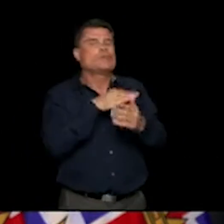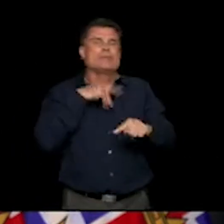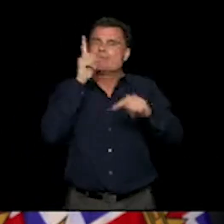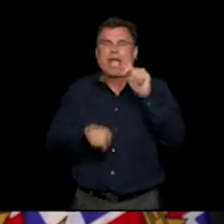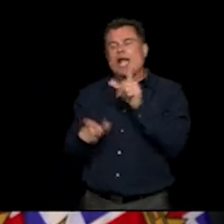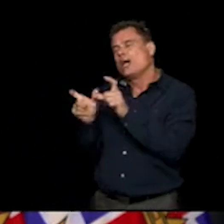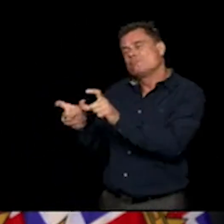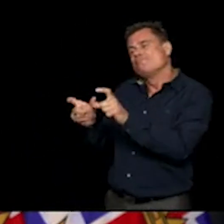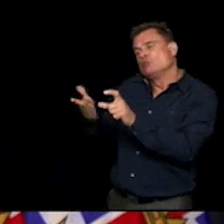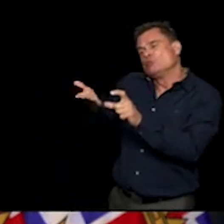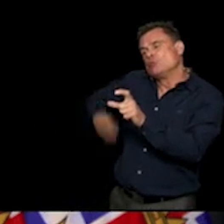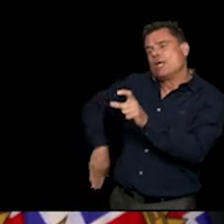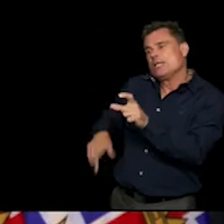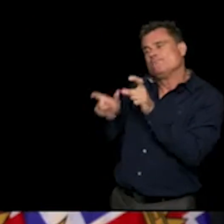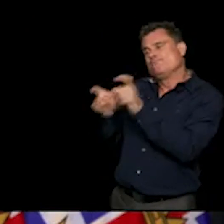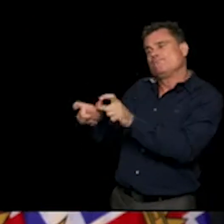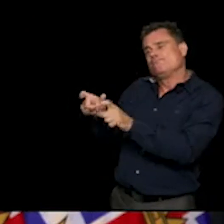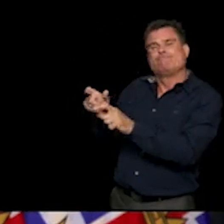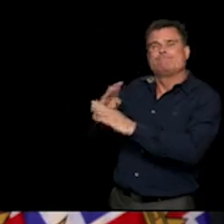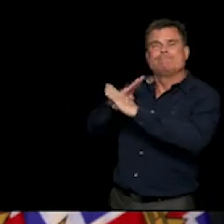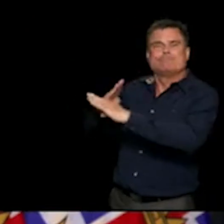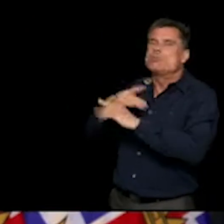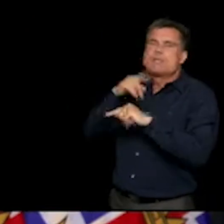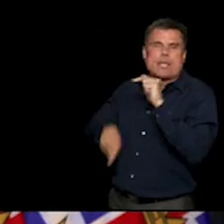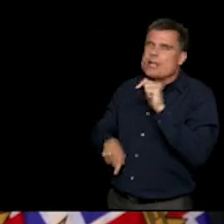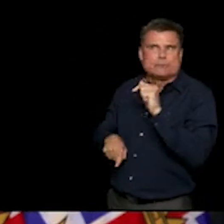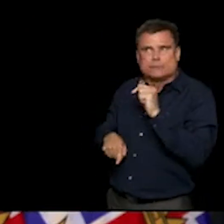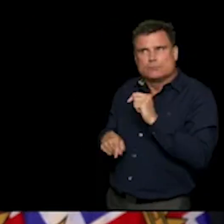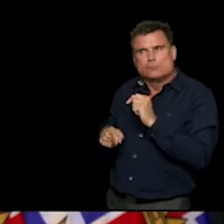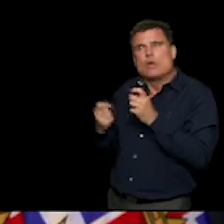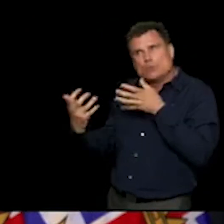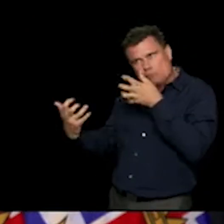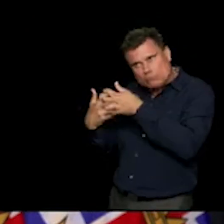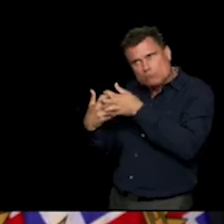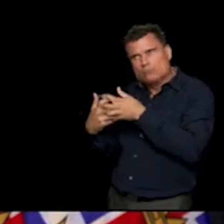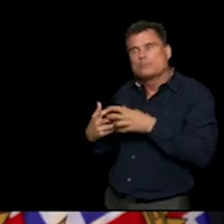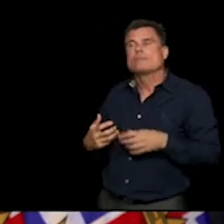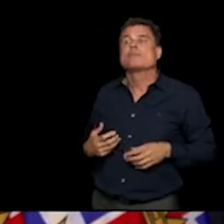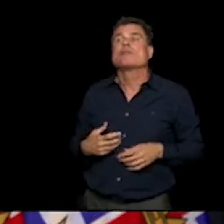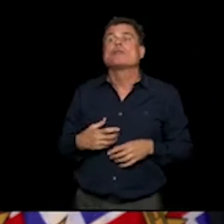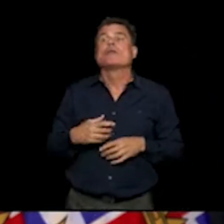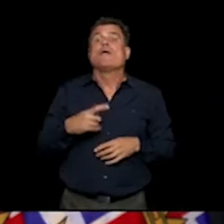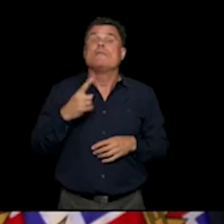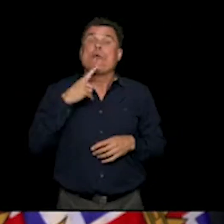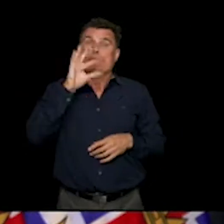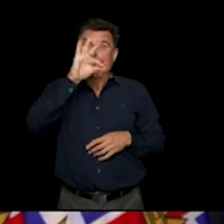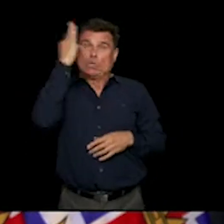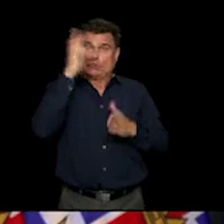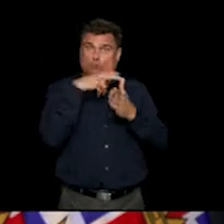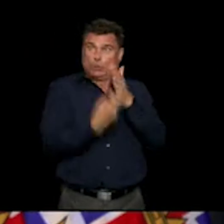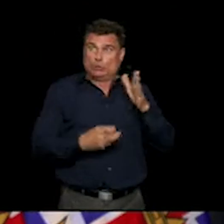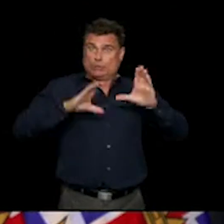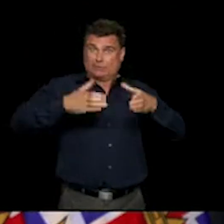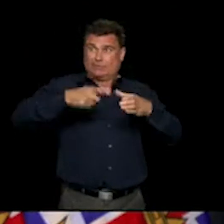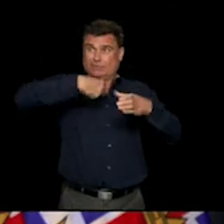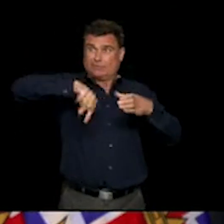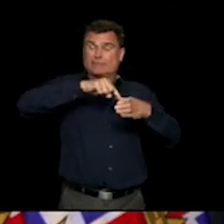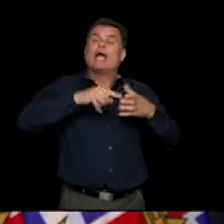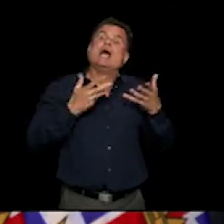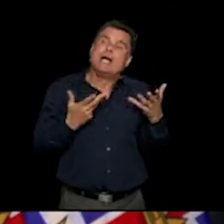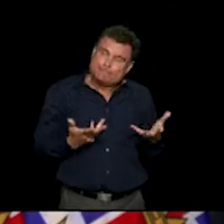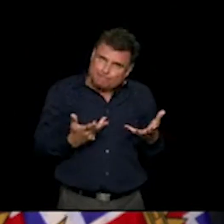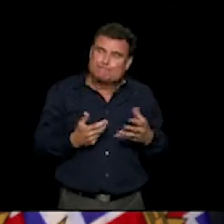towards higher education or the kind of work that they want to do following school. I know that in terms of French